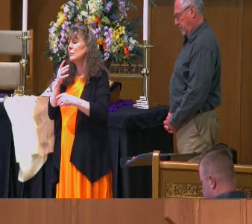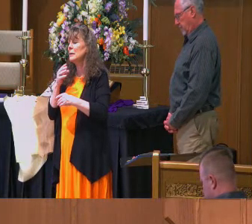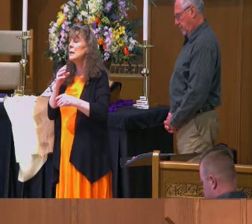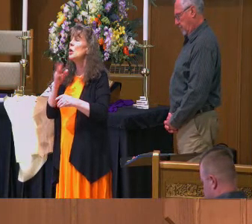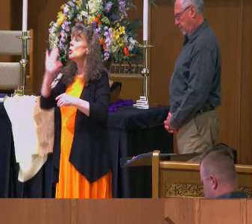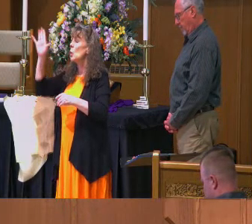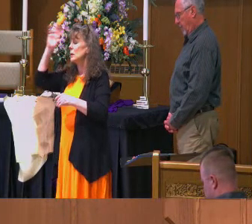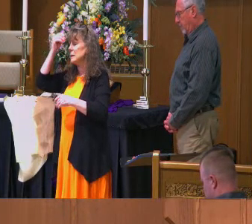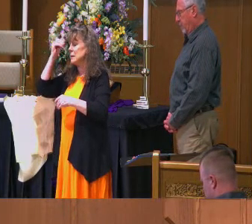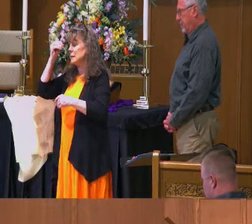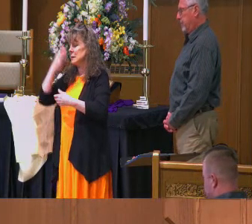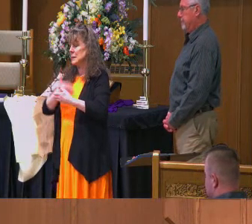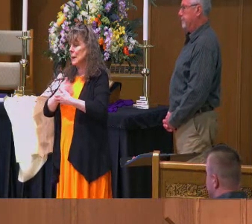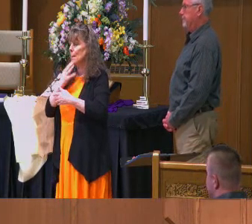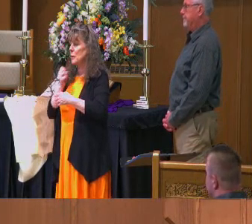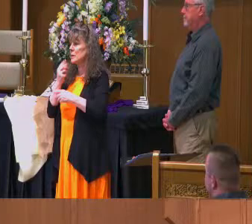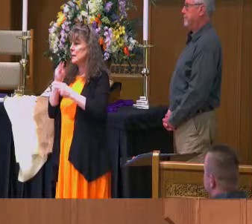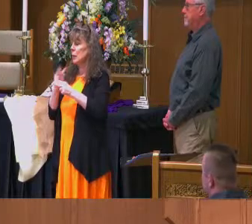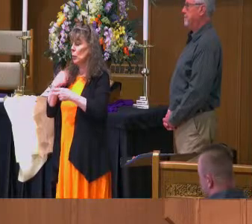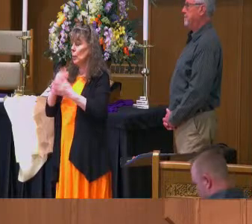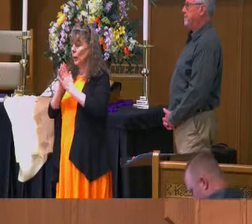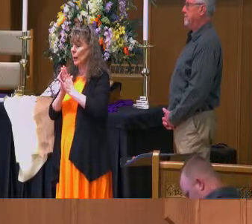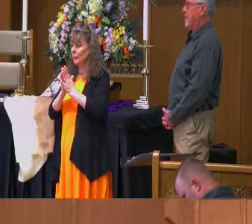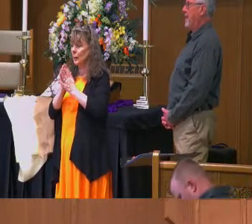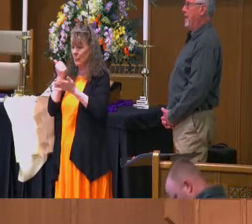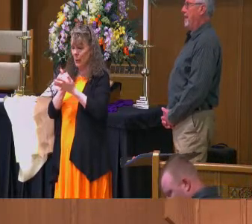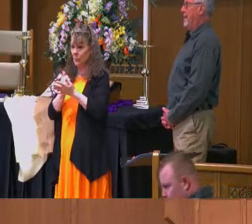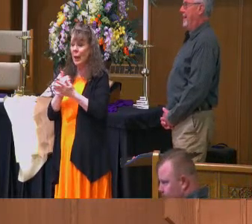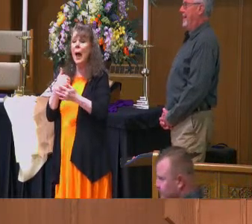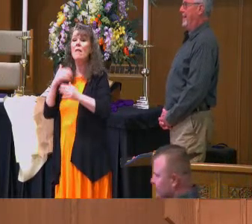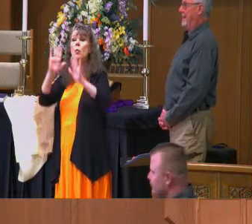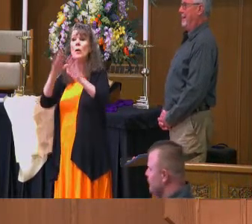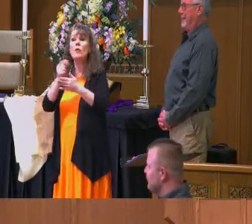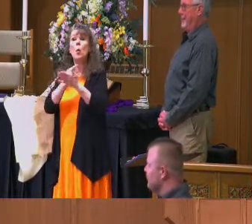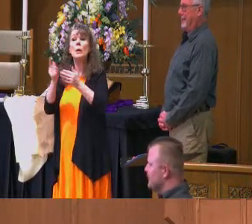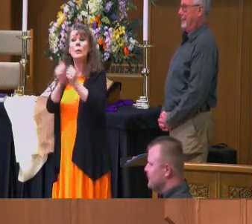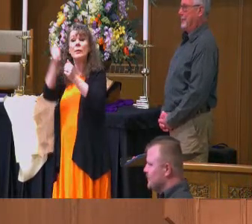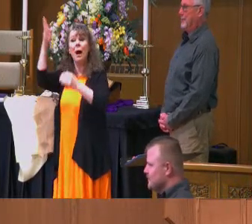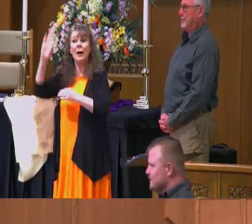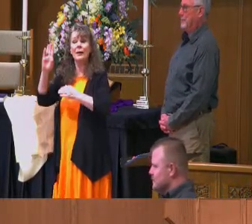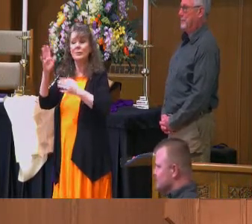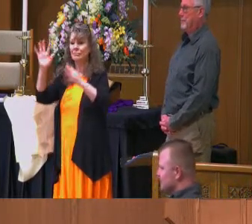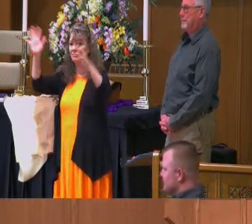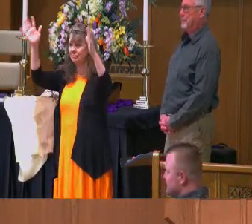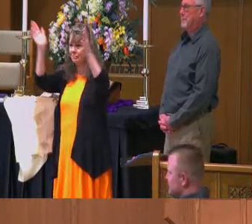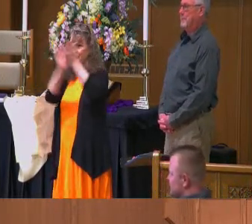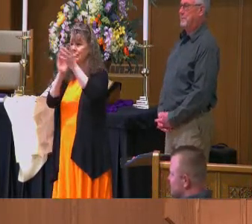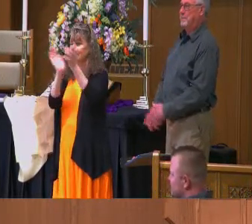pray. Amen. Amen. Have a great week with God.